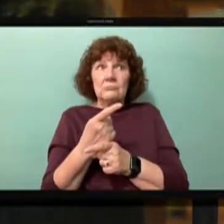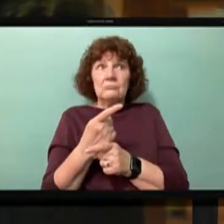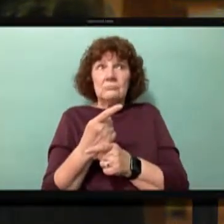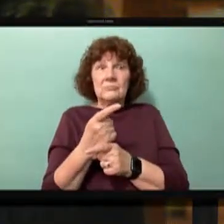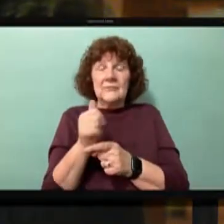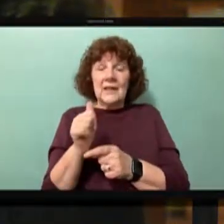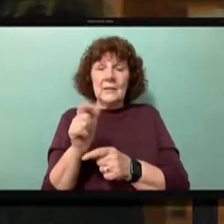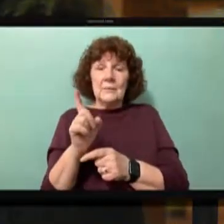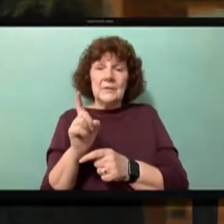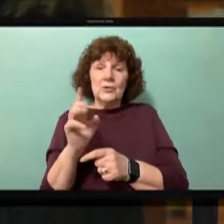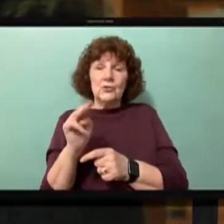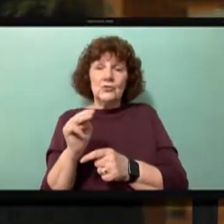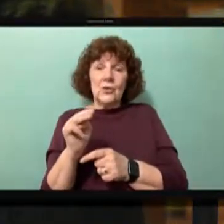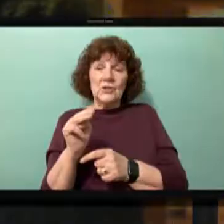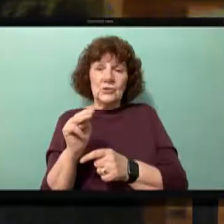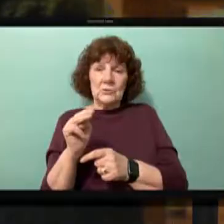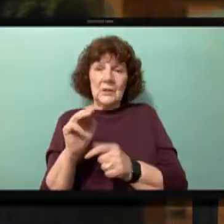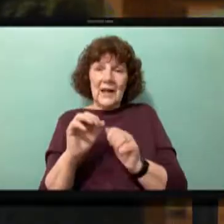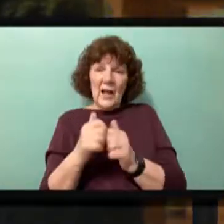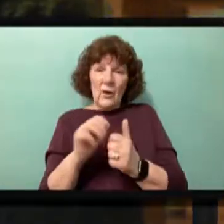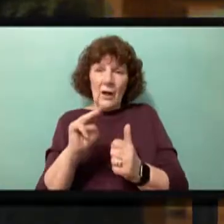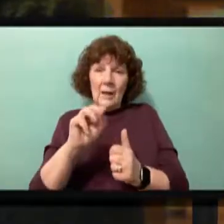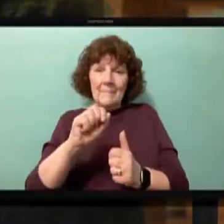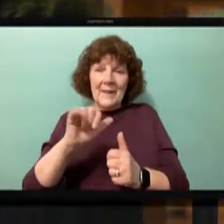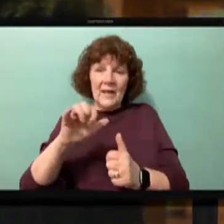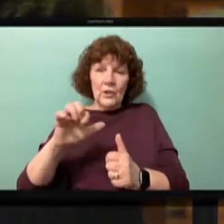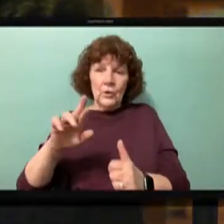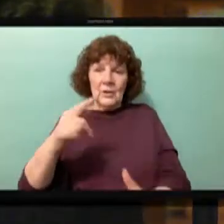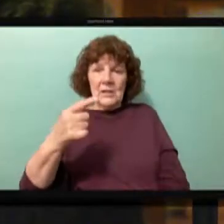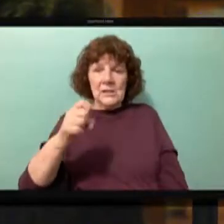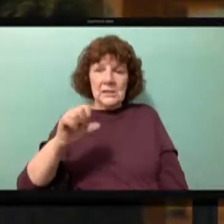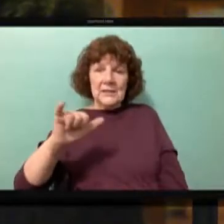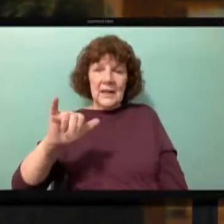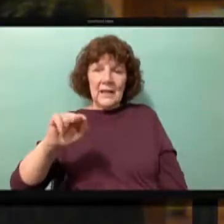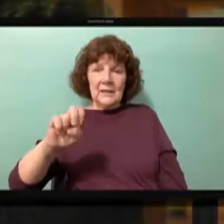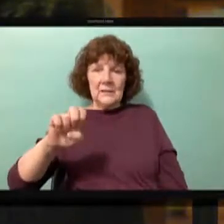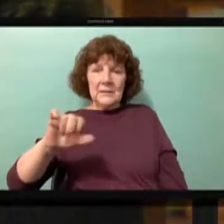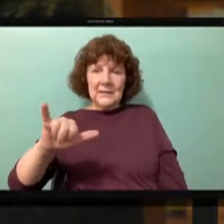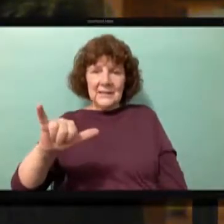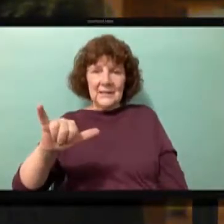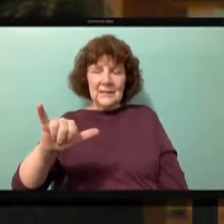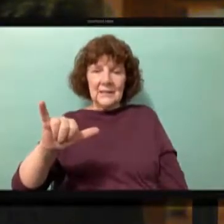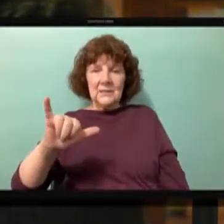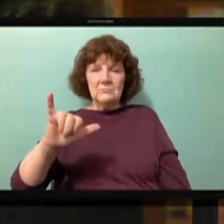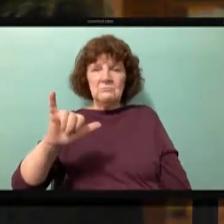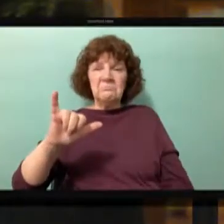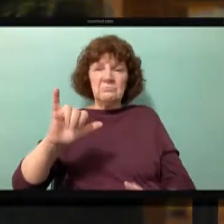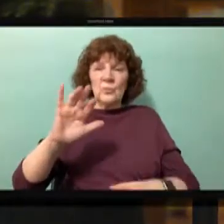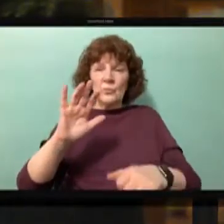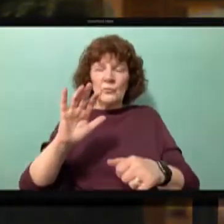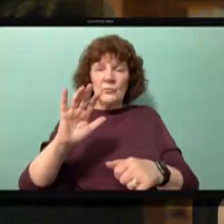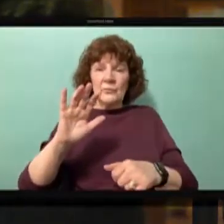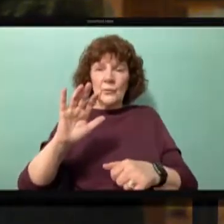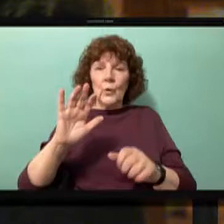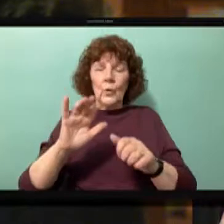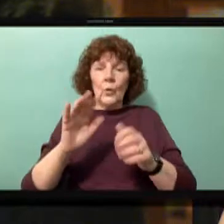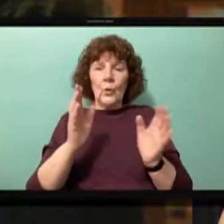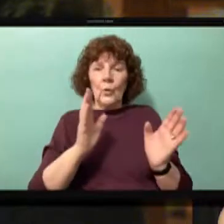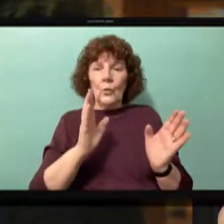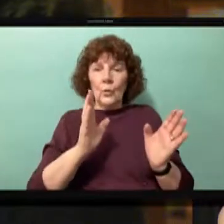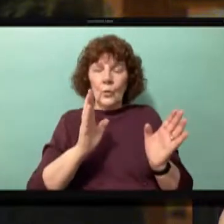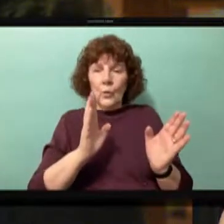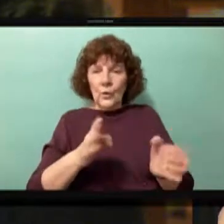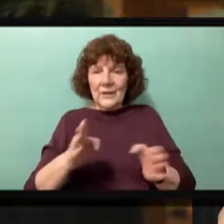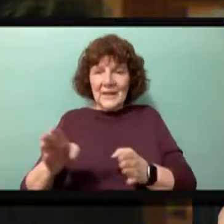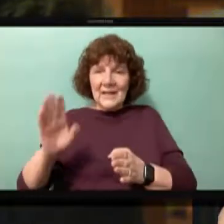administratively, right, the way that Mayor Gainey has saw fit to organize his administration is to have OMB playing that coordinating